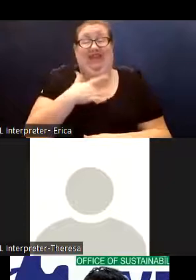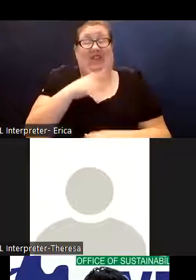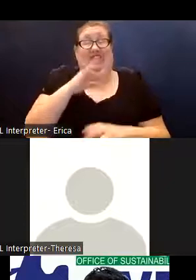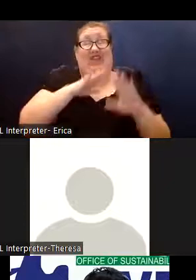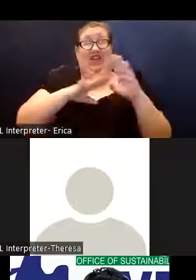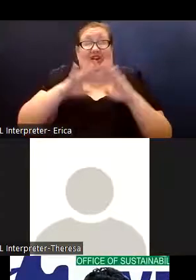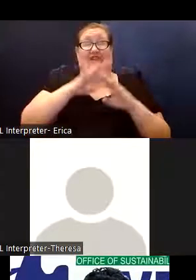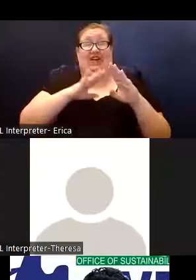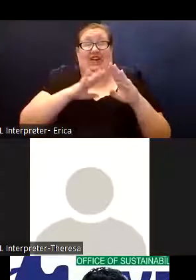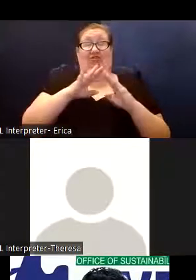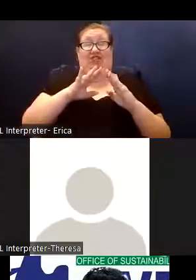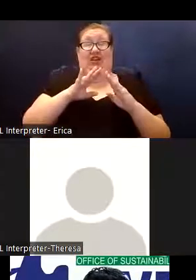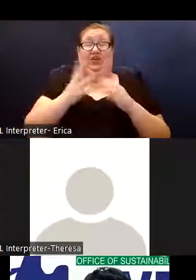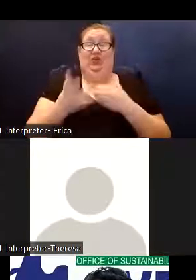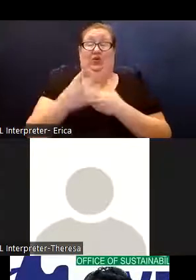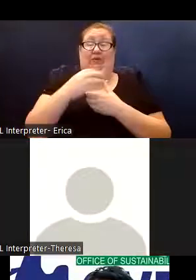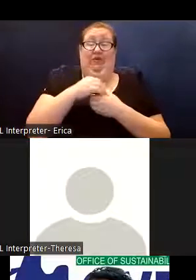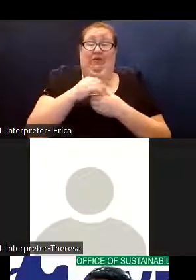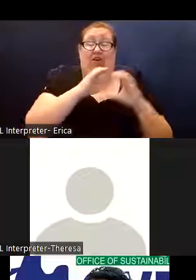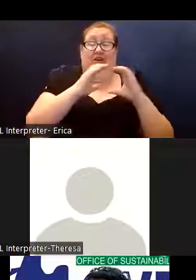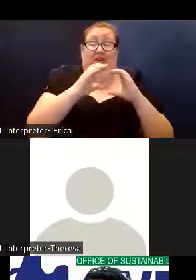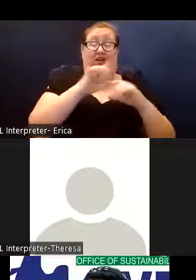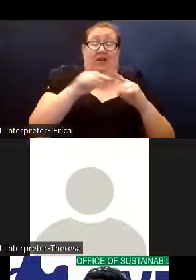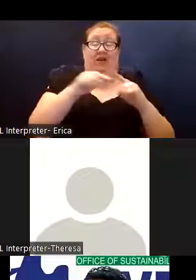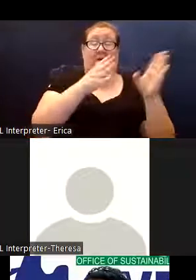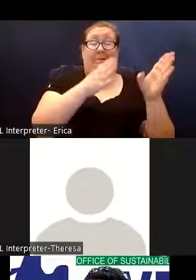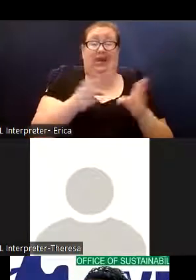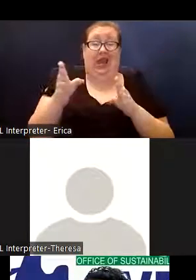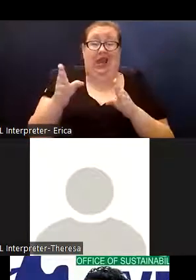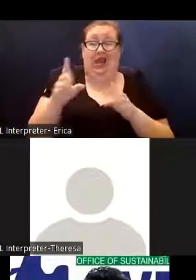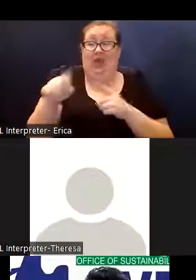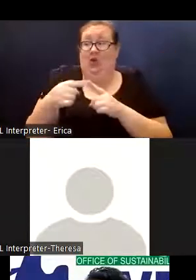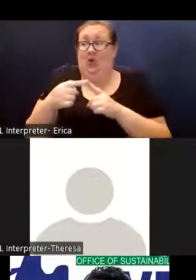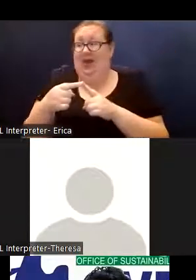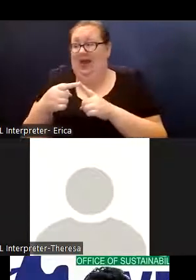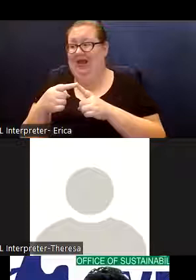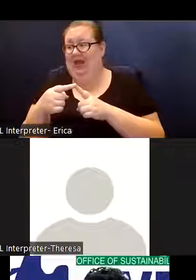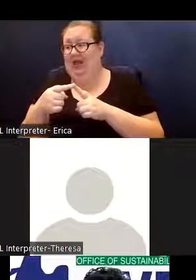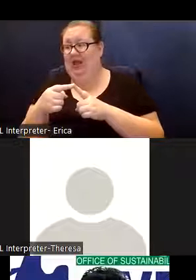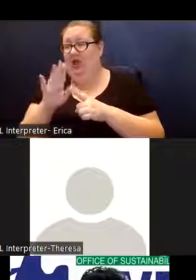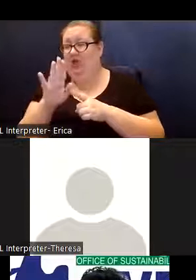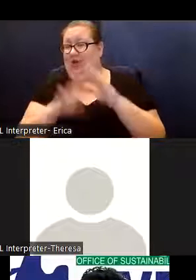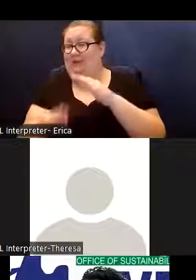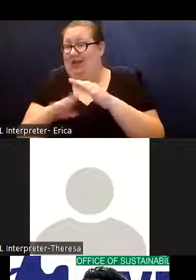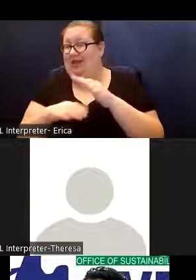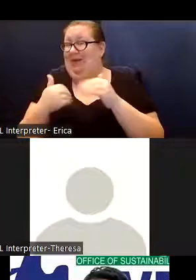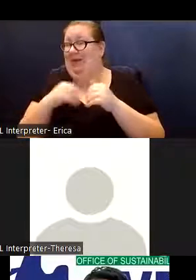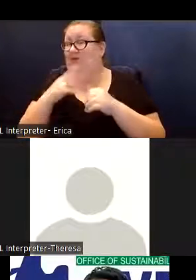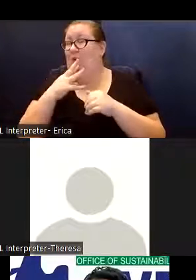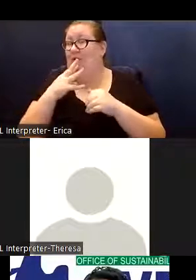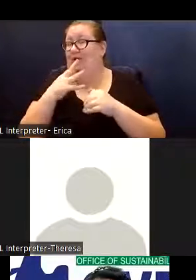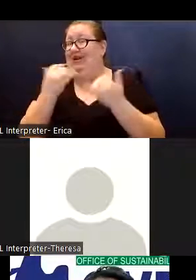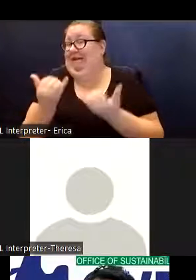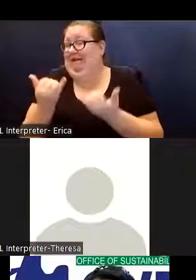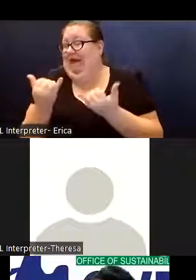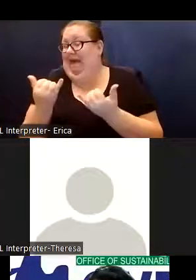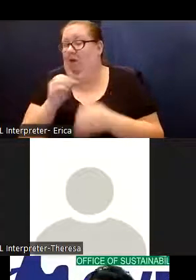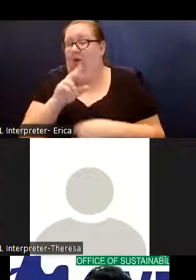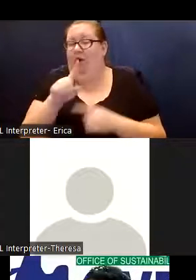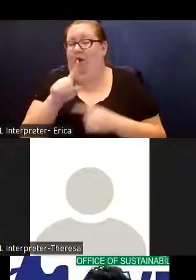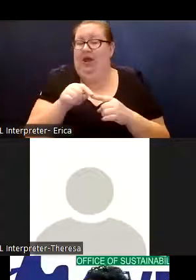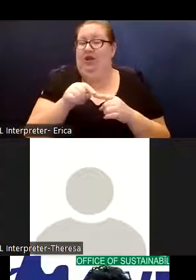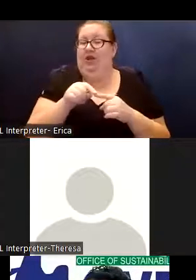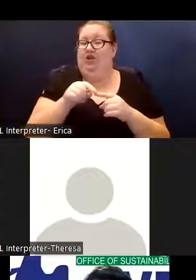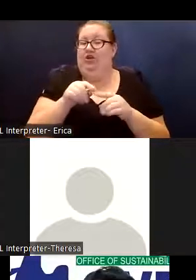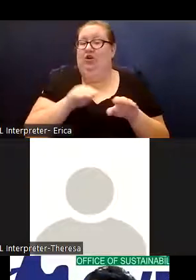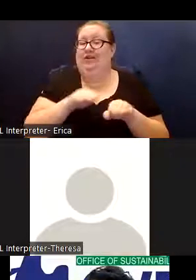join a conversation about planning when your basement has water in it, or when you are stepping